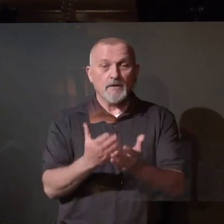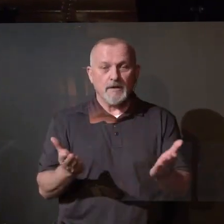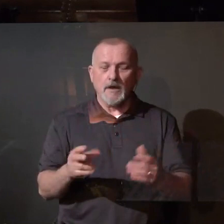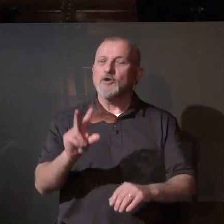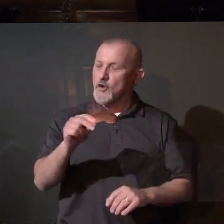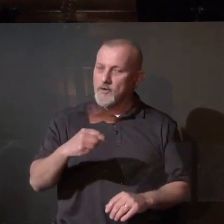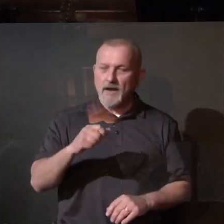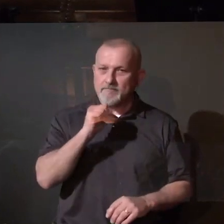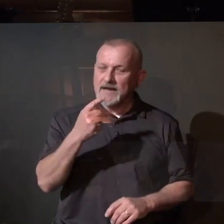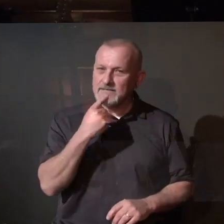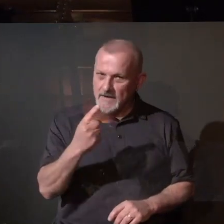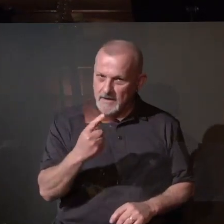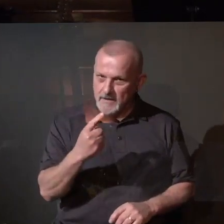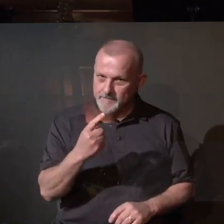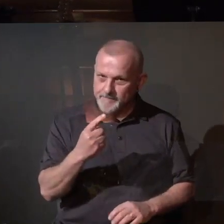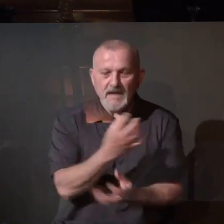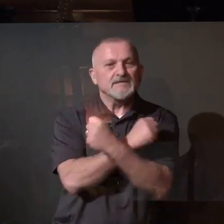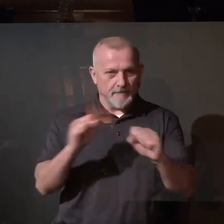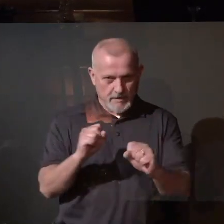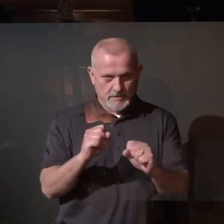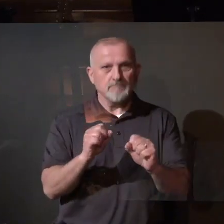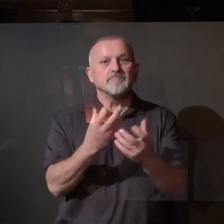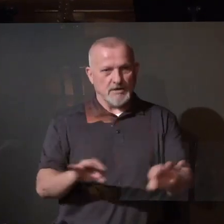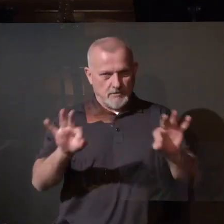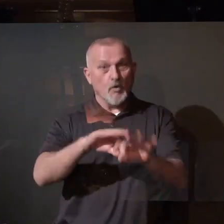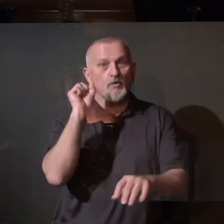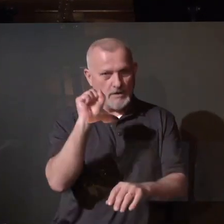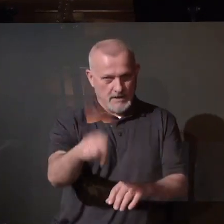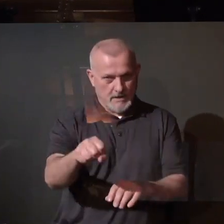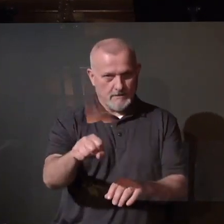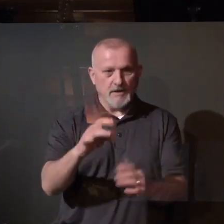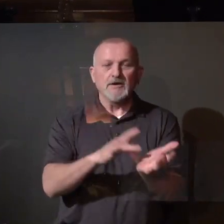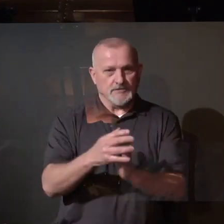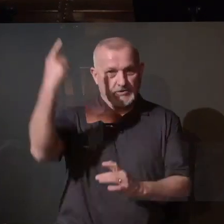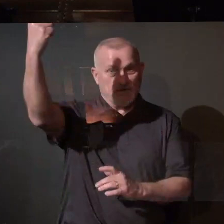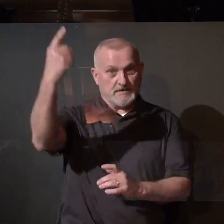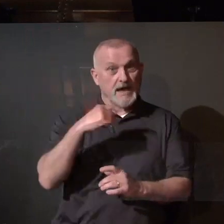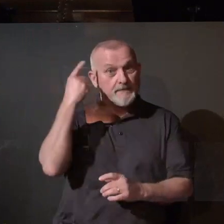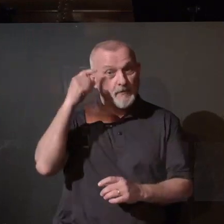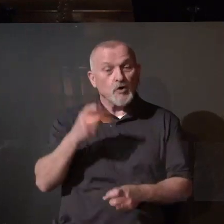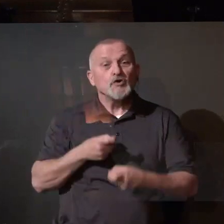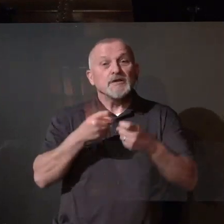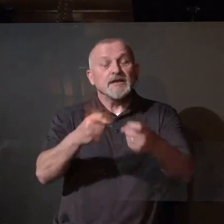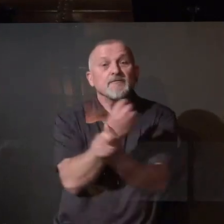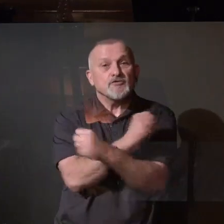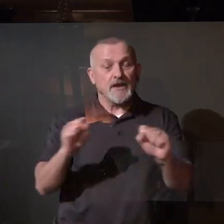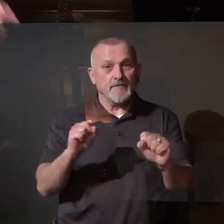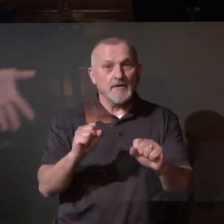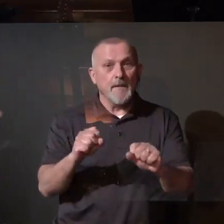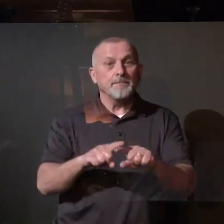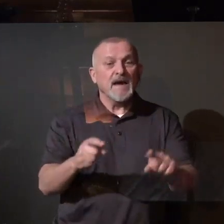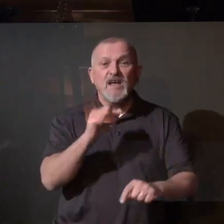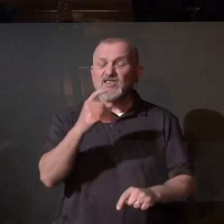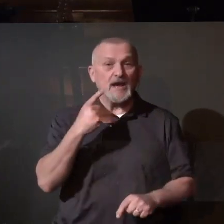that salvation is key. Salvation is important. Salvation is what Jesus came to give you, but that and that alone is not